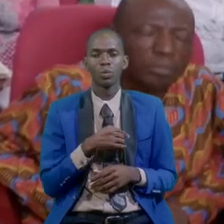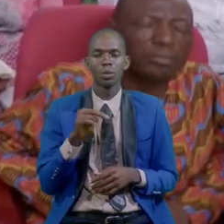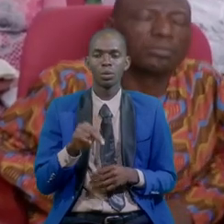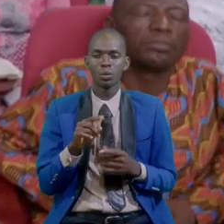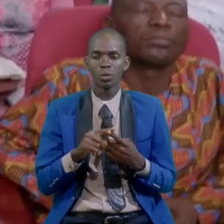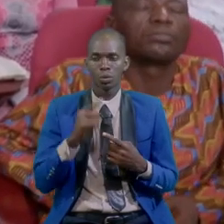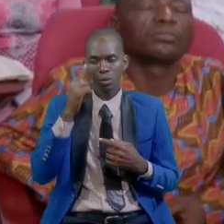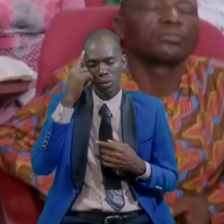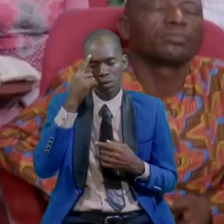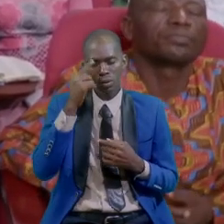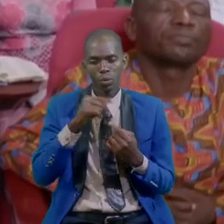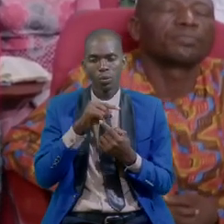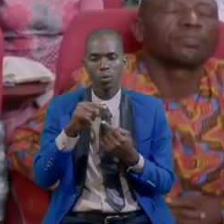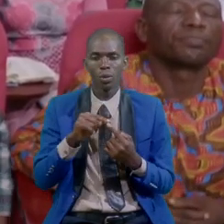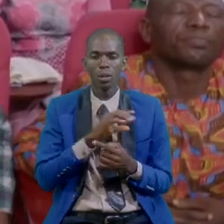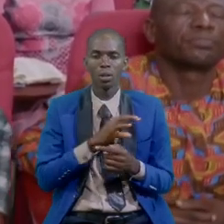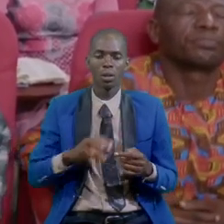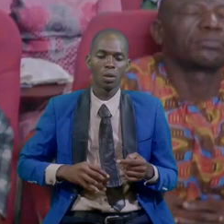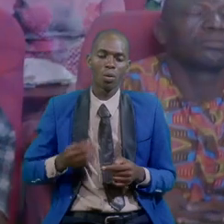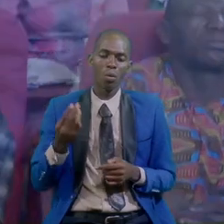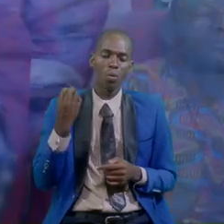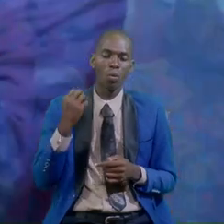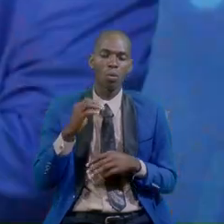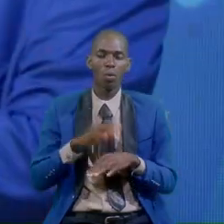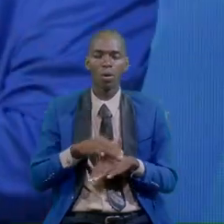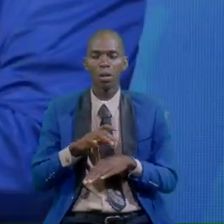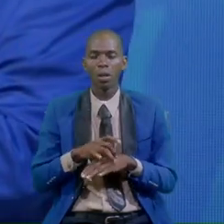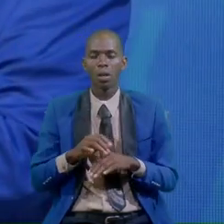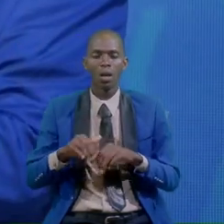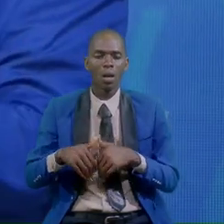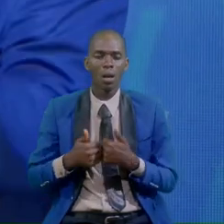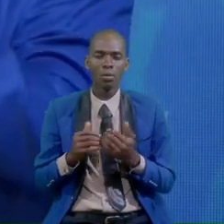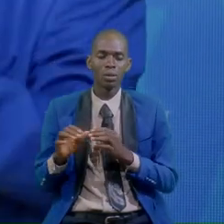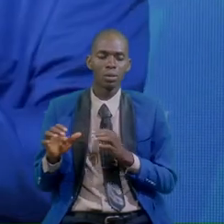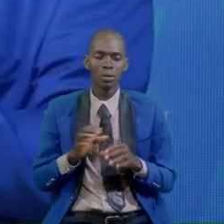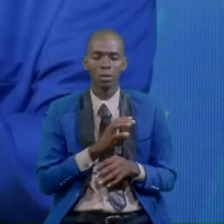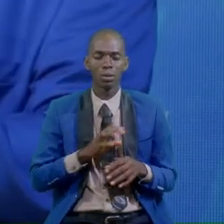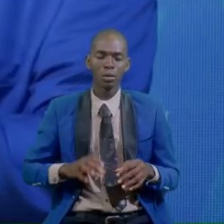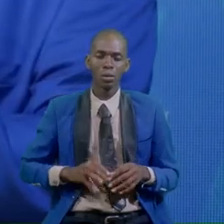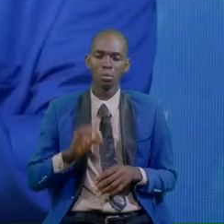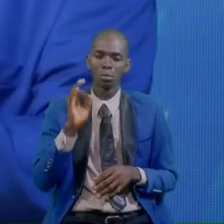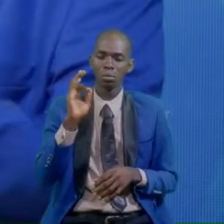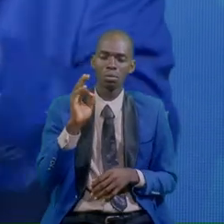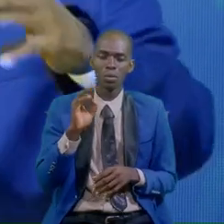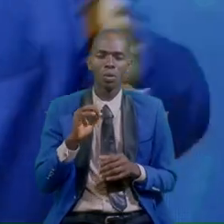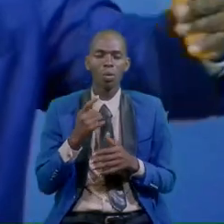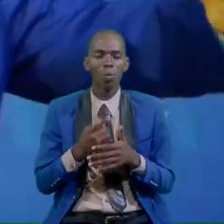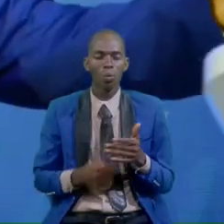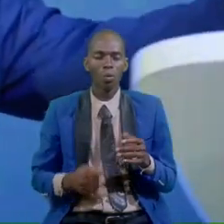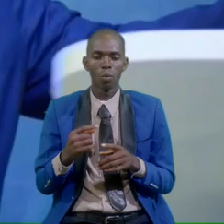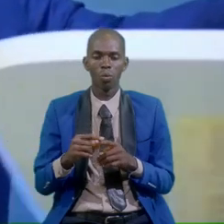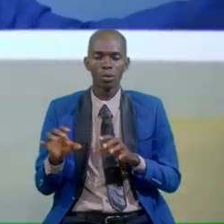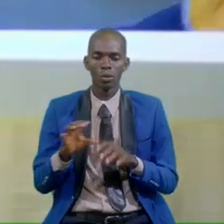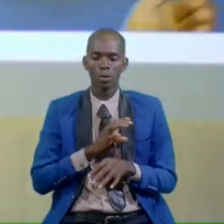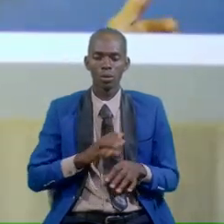when Christ was on earth, how did he minister? What did he minister? Are we